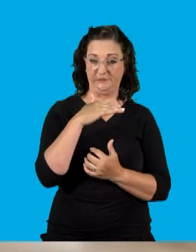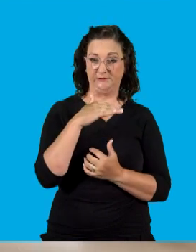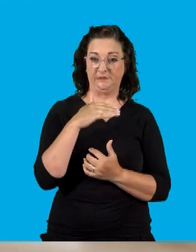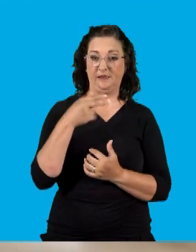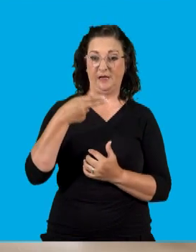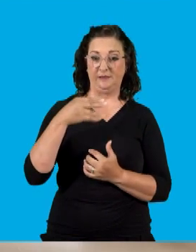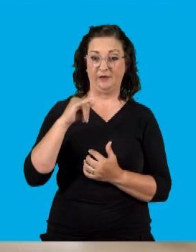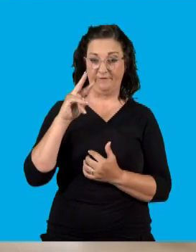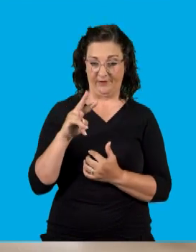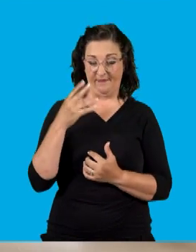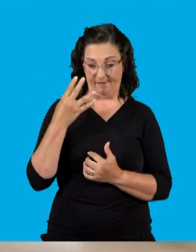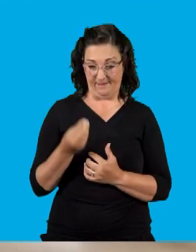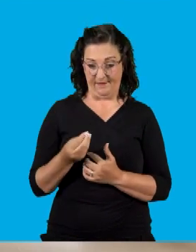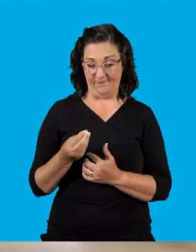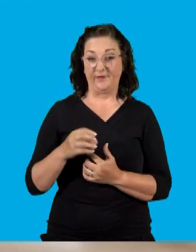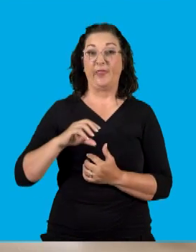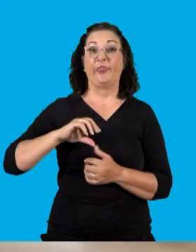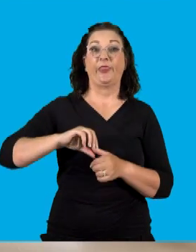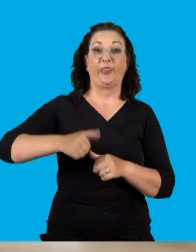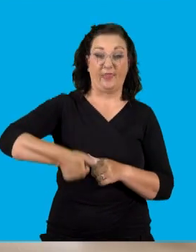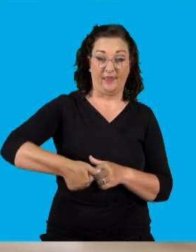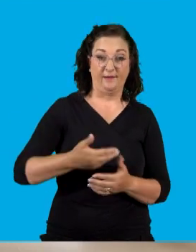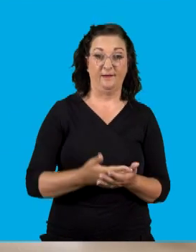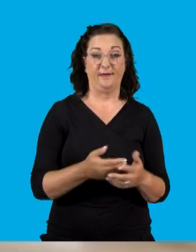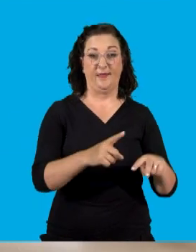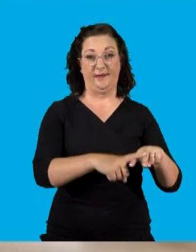then HIV leads to AIDS.